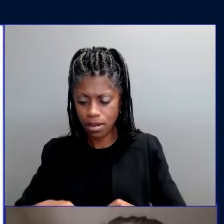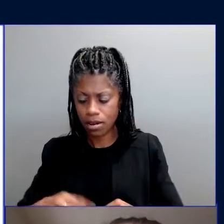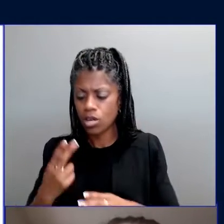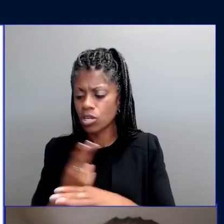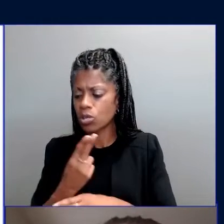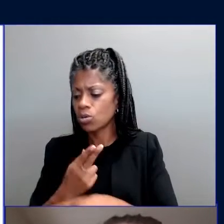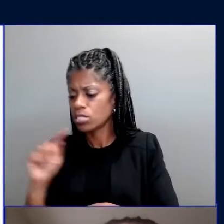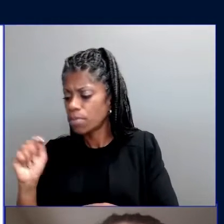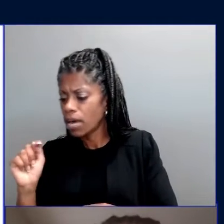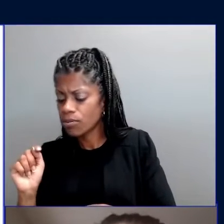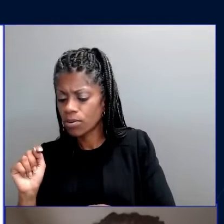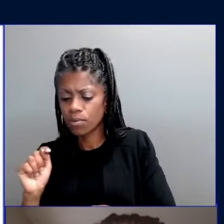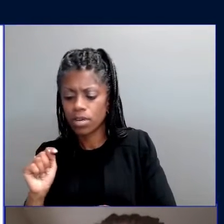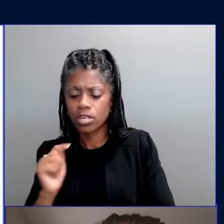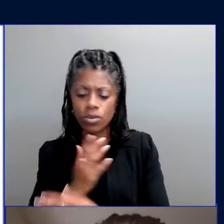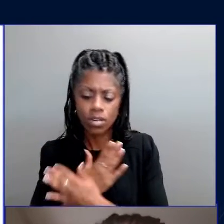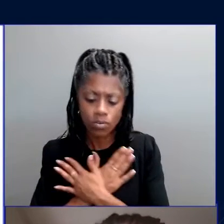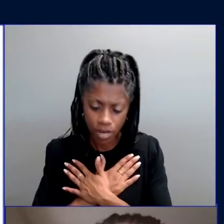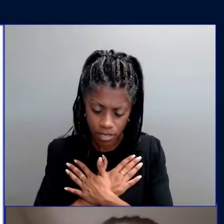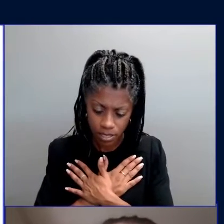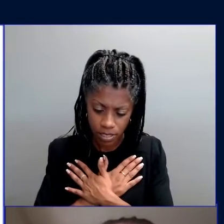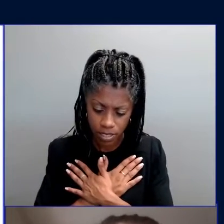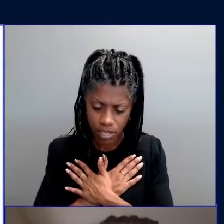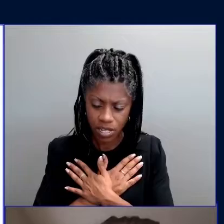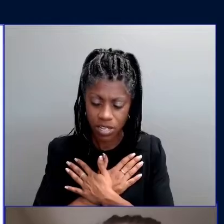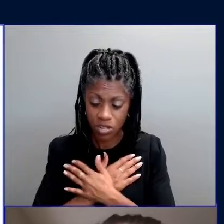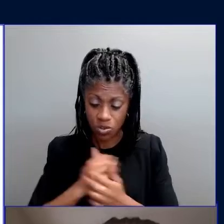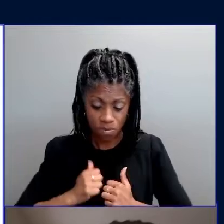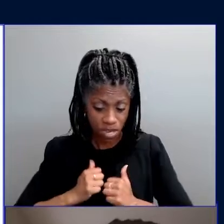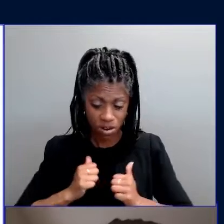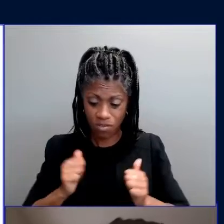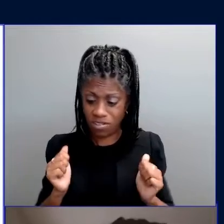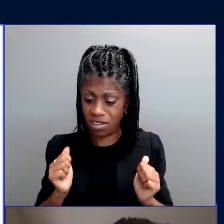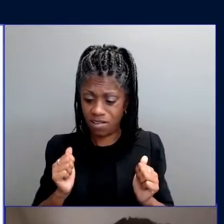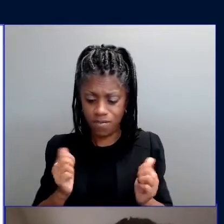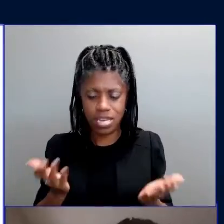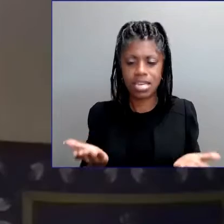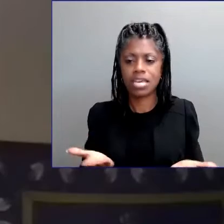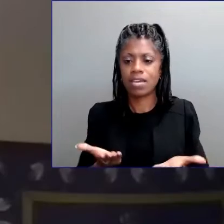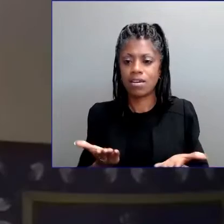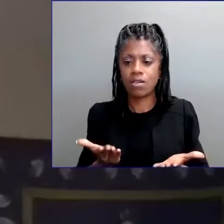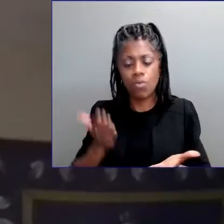You can be your full self here. You are believed here.